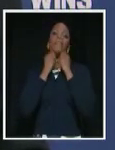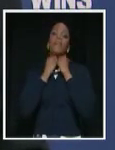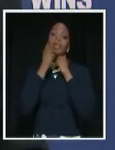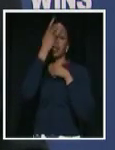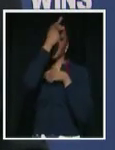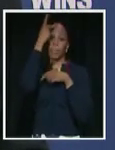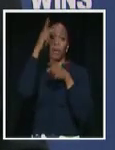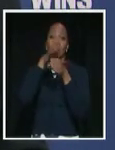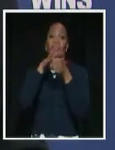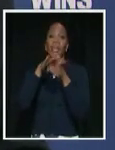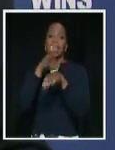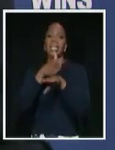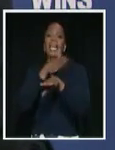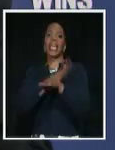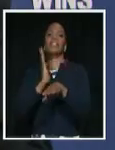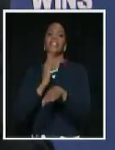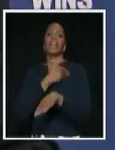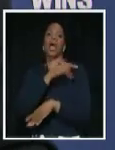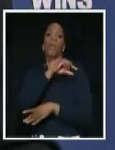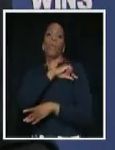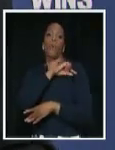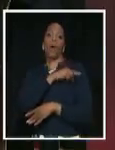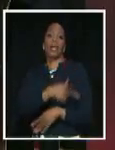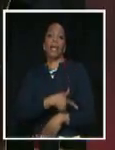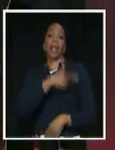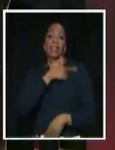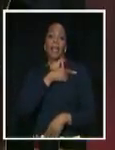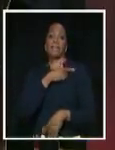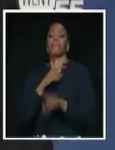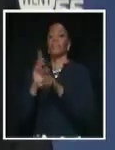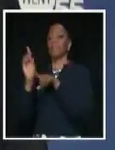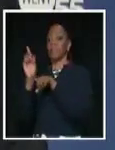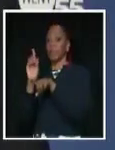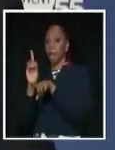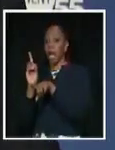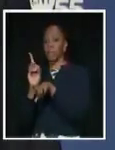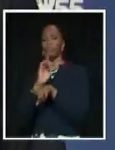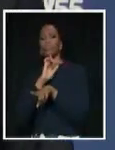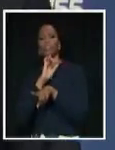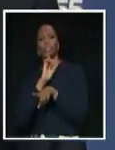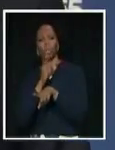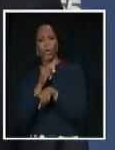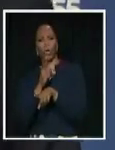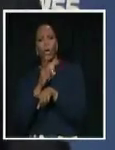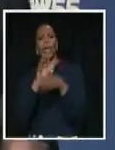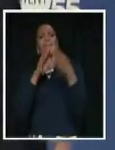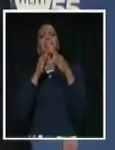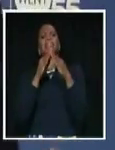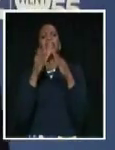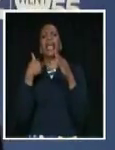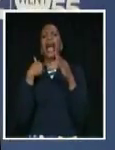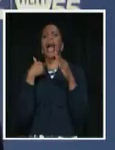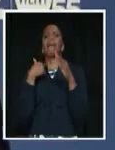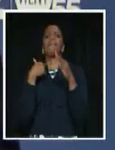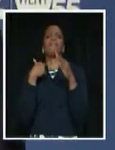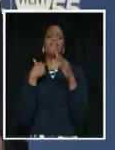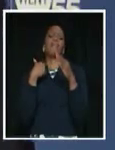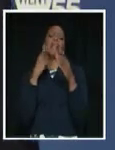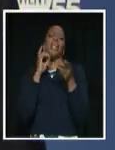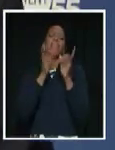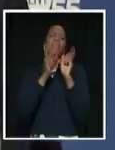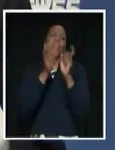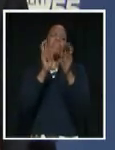our quality of life. Mr. de Blasio, 1 minute, same question. Sure. Look, the history of this city is filled with giveaways to